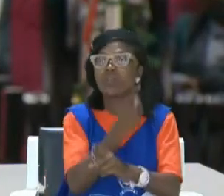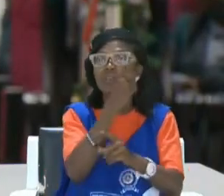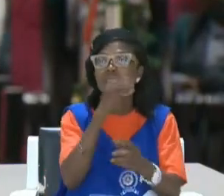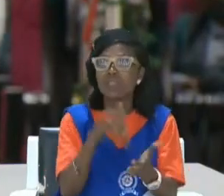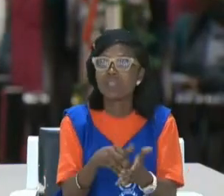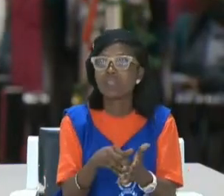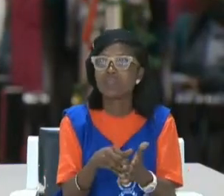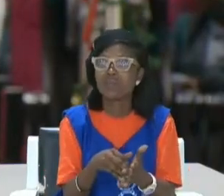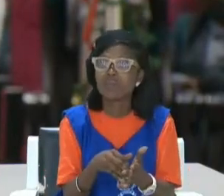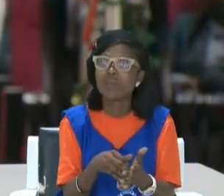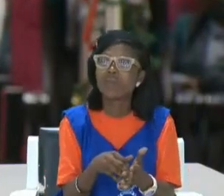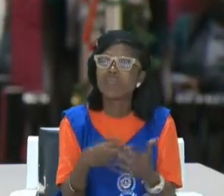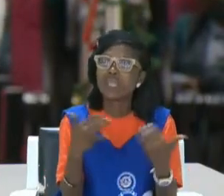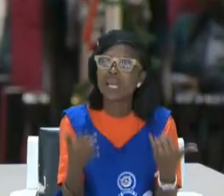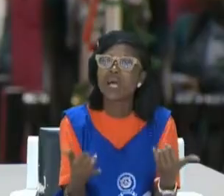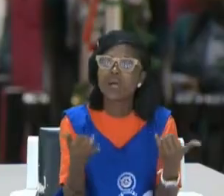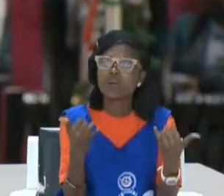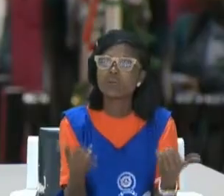Now,